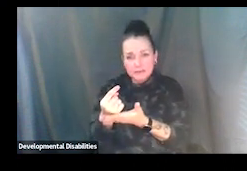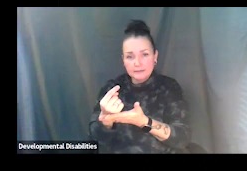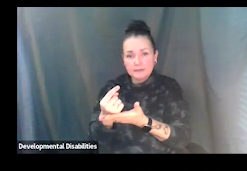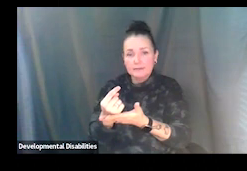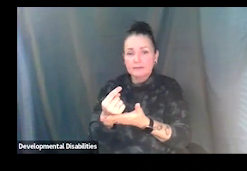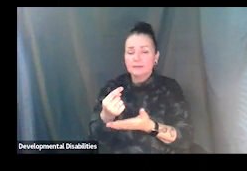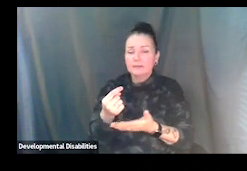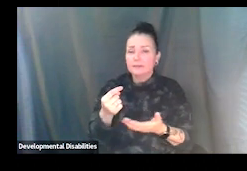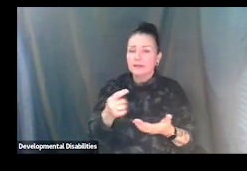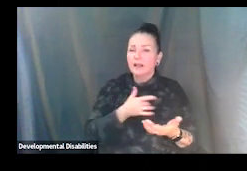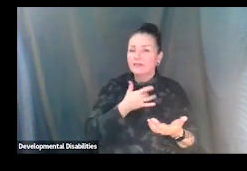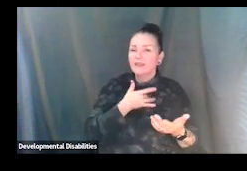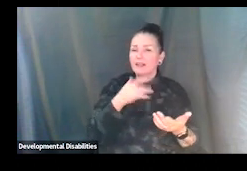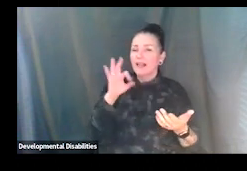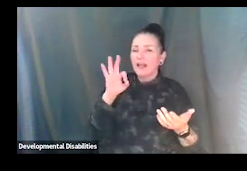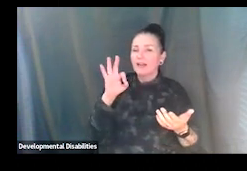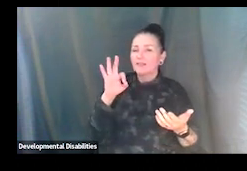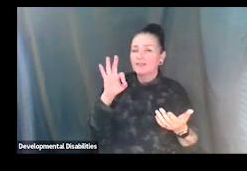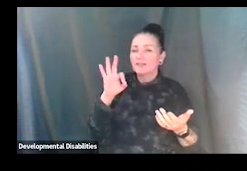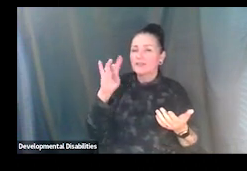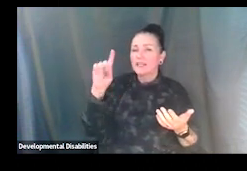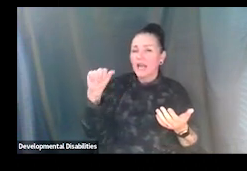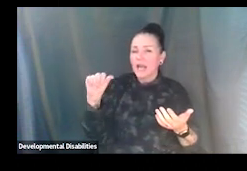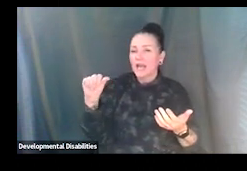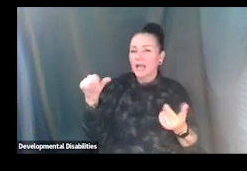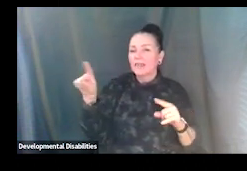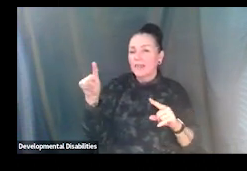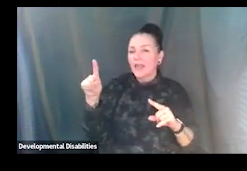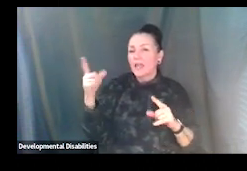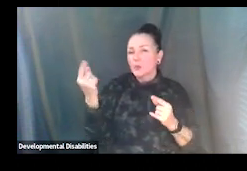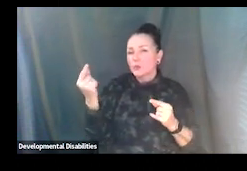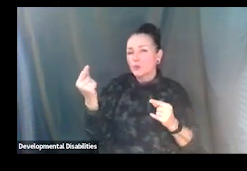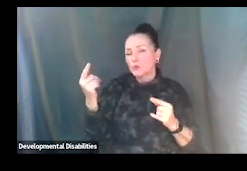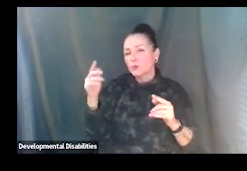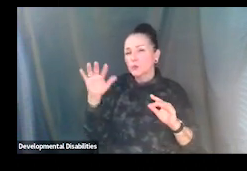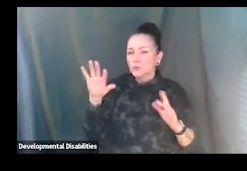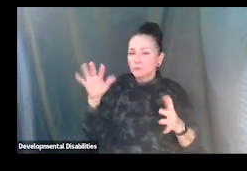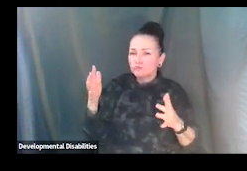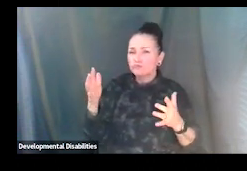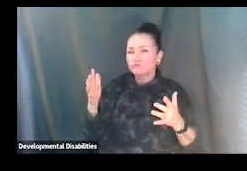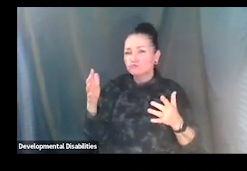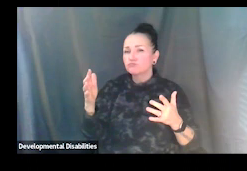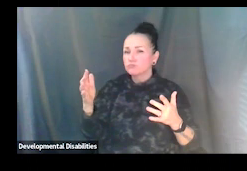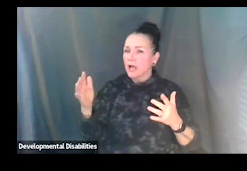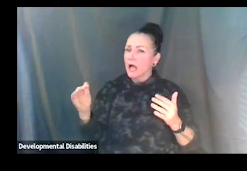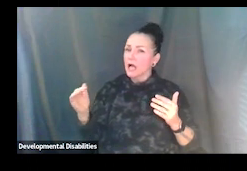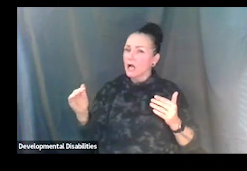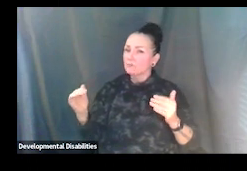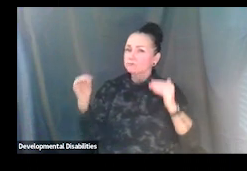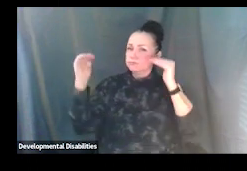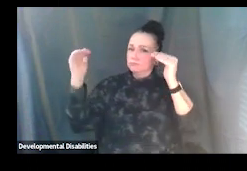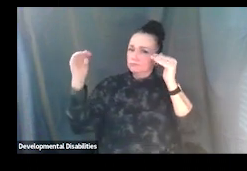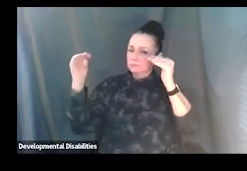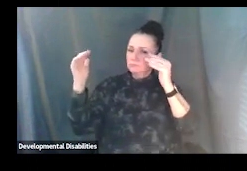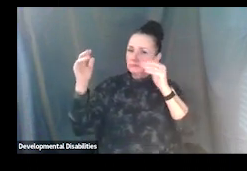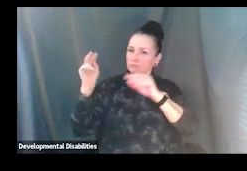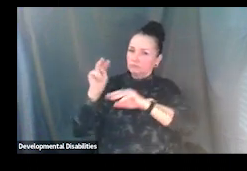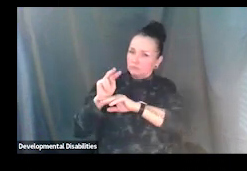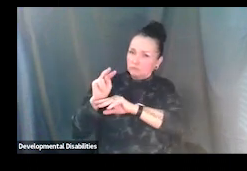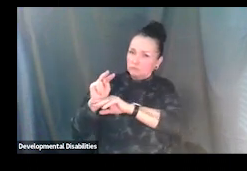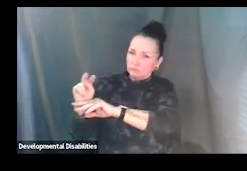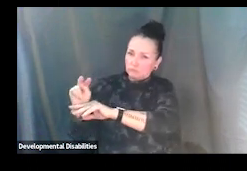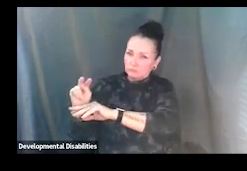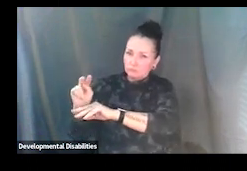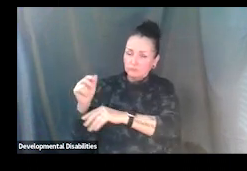and judiciously, with an eye, always asking ourselves, do people need it? Is it helpful? Is it causing